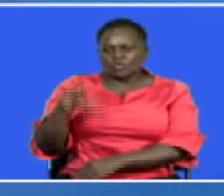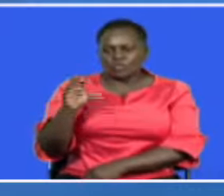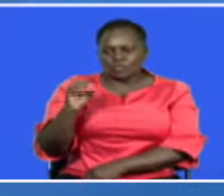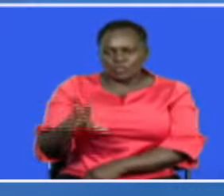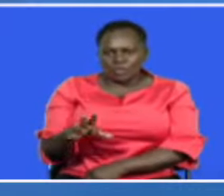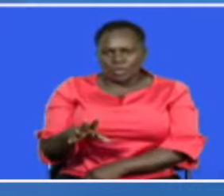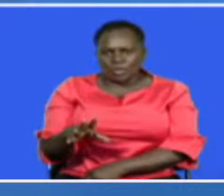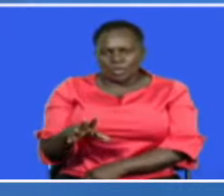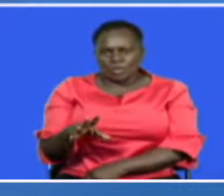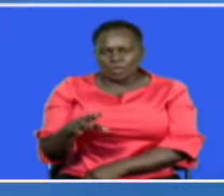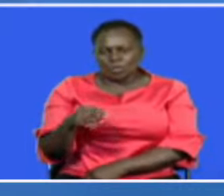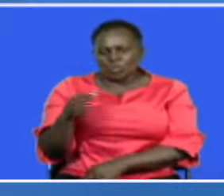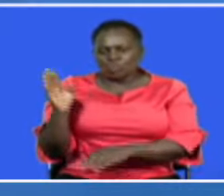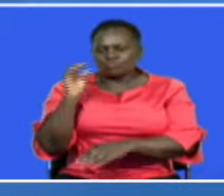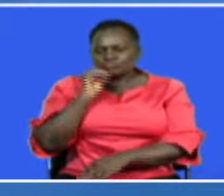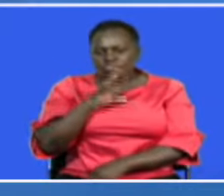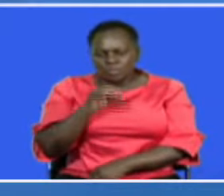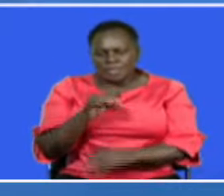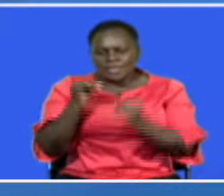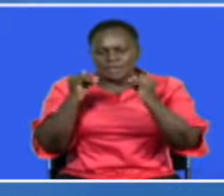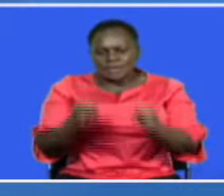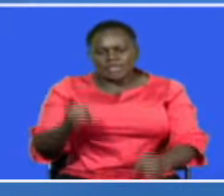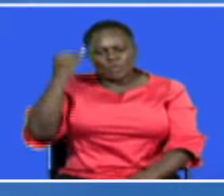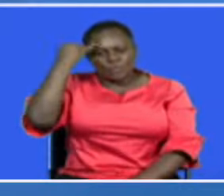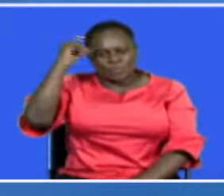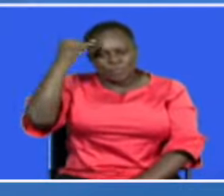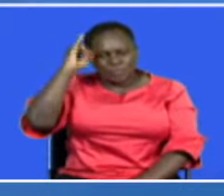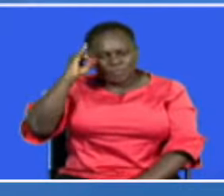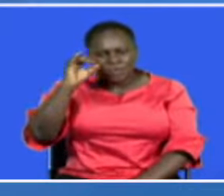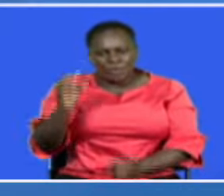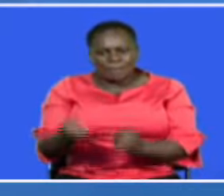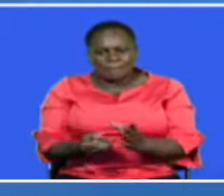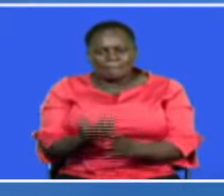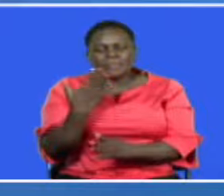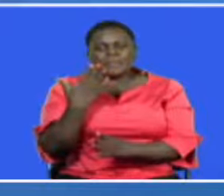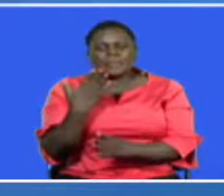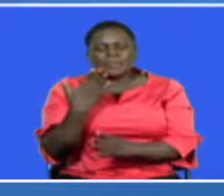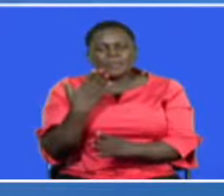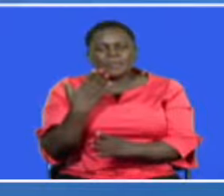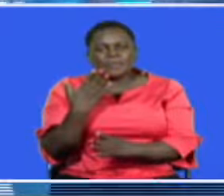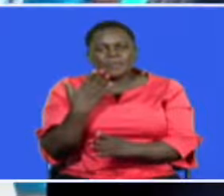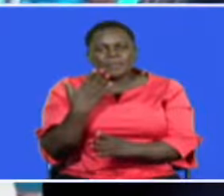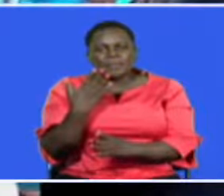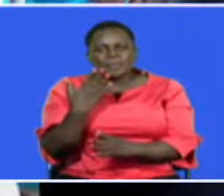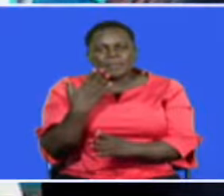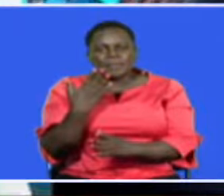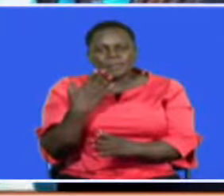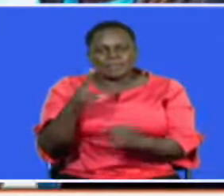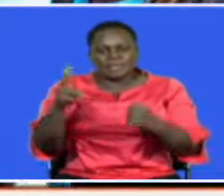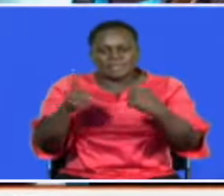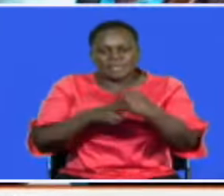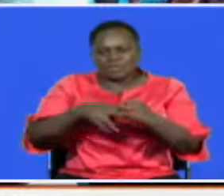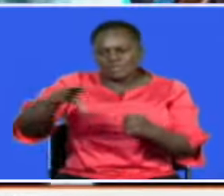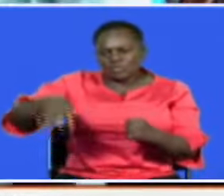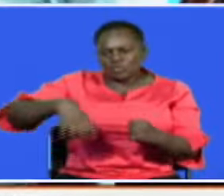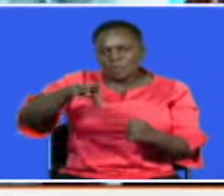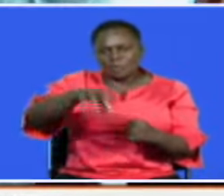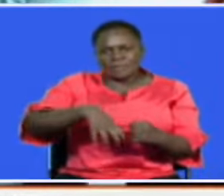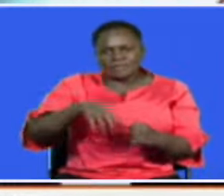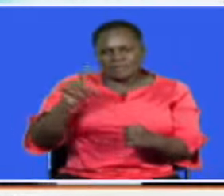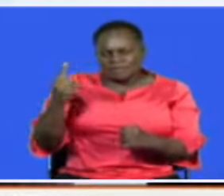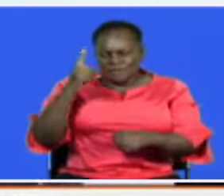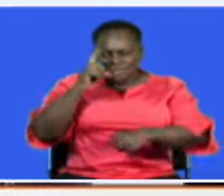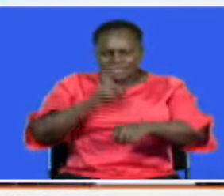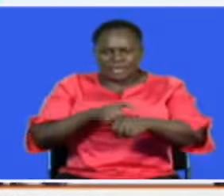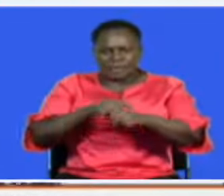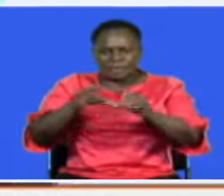of post-consumer waste. Now, the new initiative that will be launched across 7 Naivas stores in Nairobi will for the